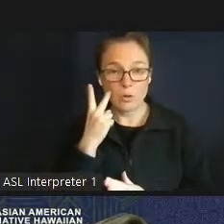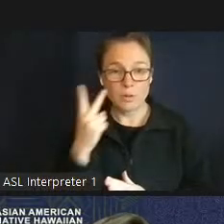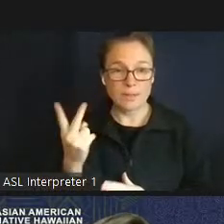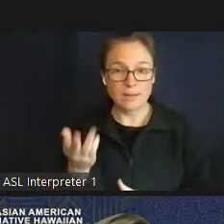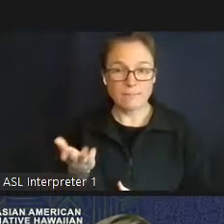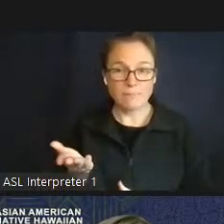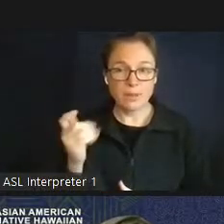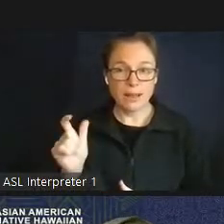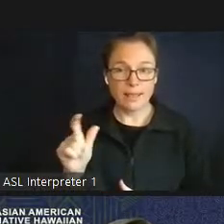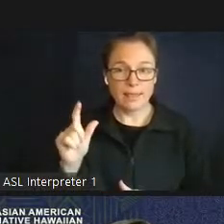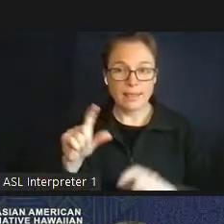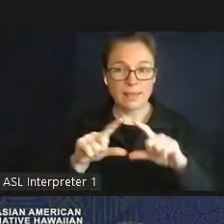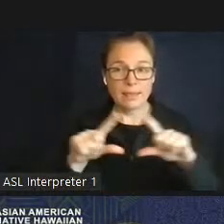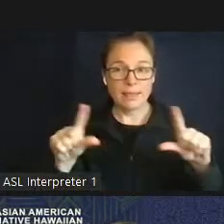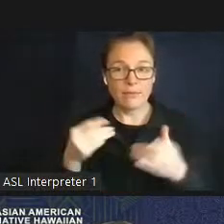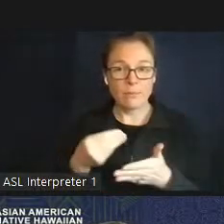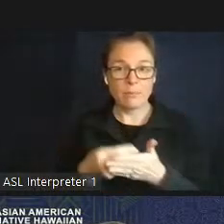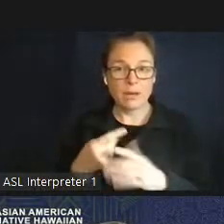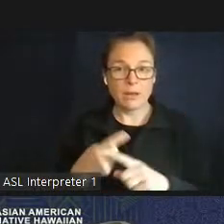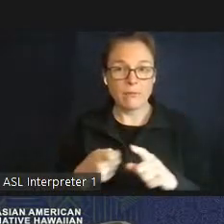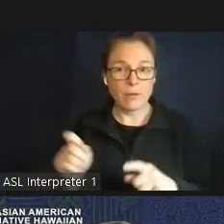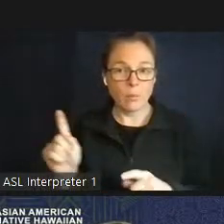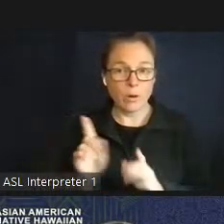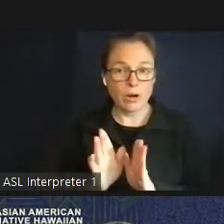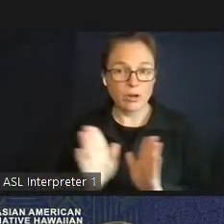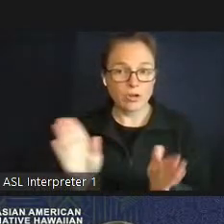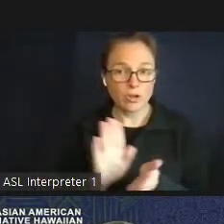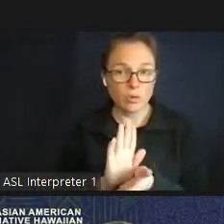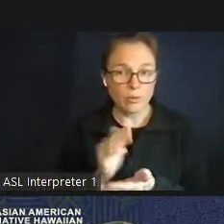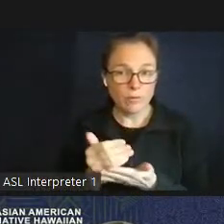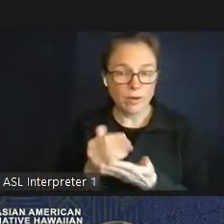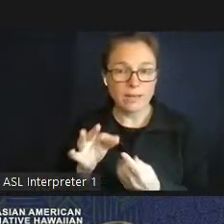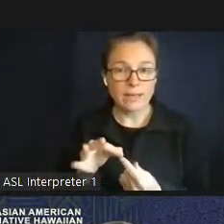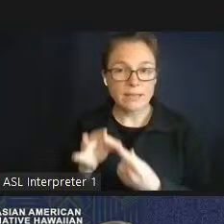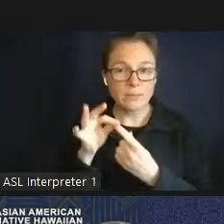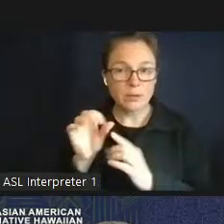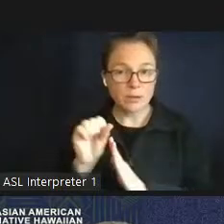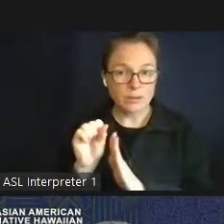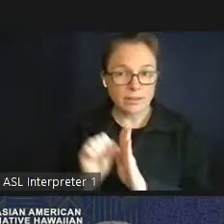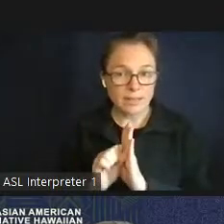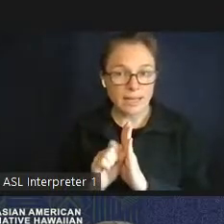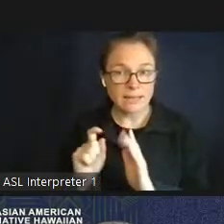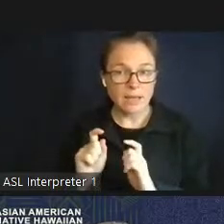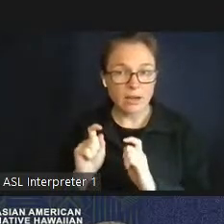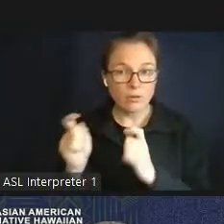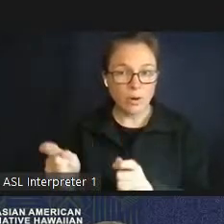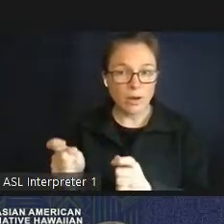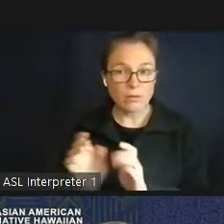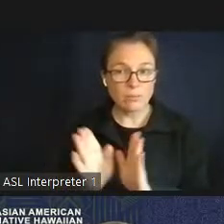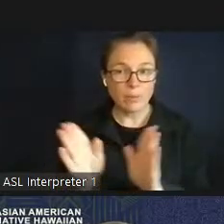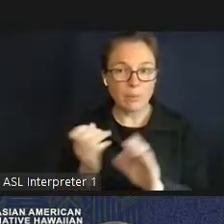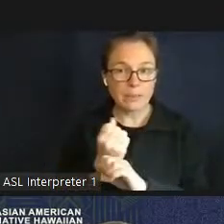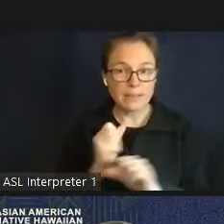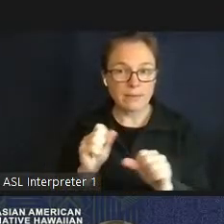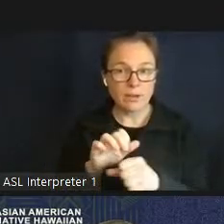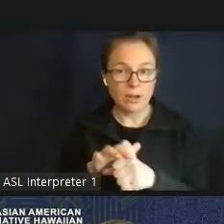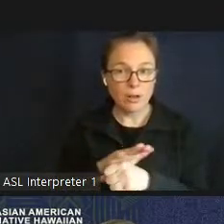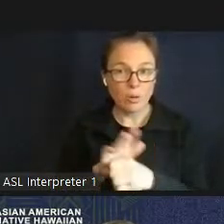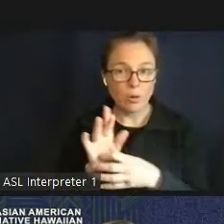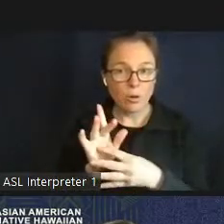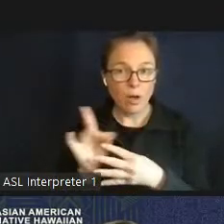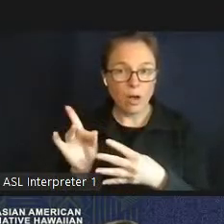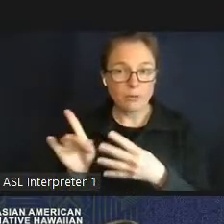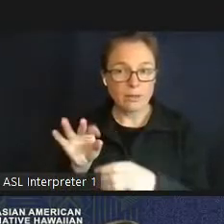sources, which include the general fund, special funds such as state and grant funding, a public safety local option levy, as well